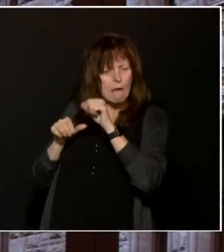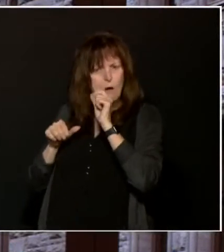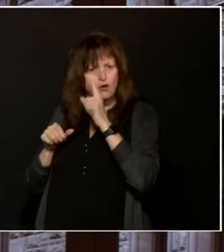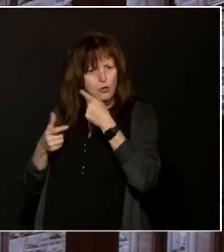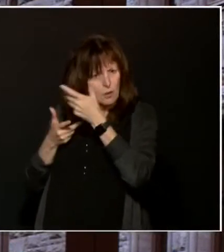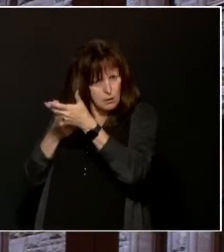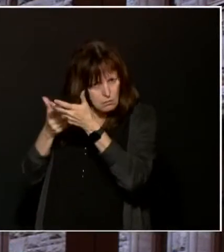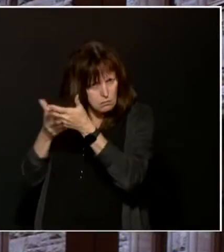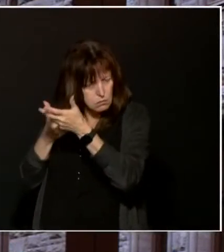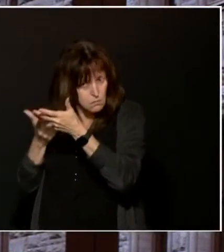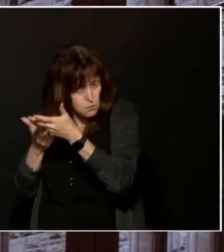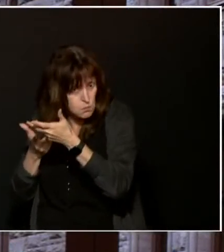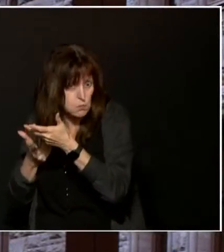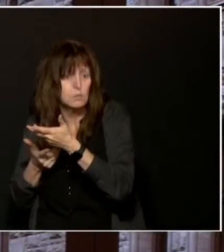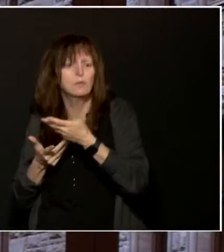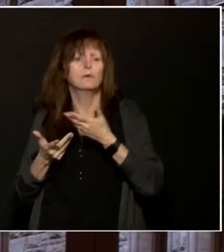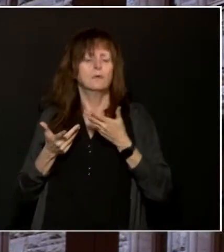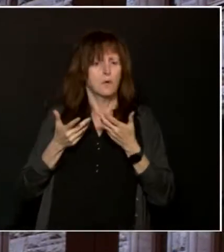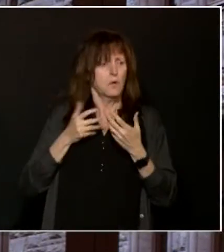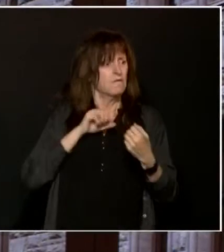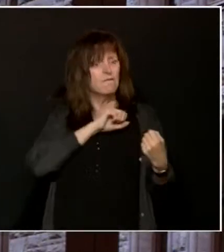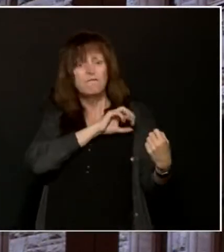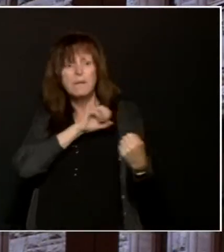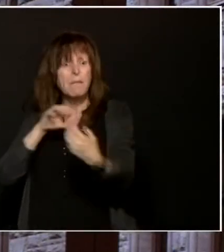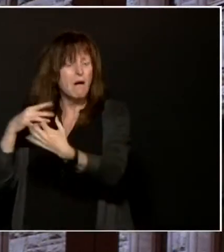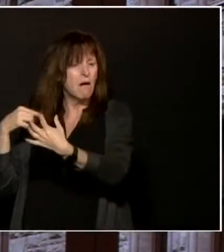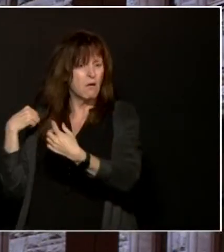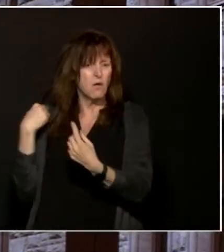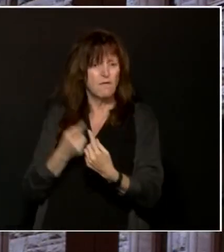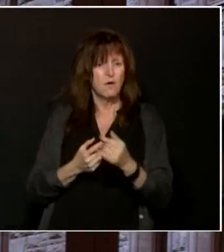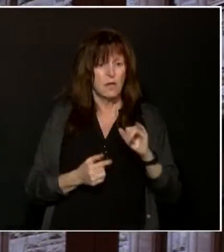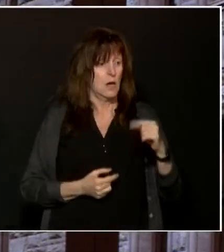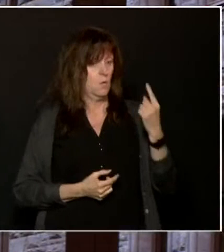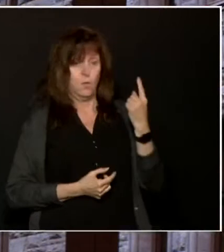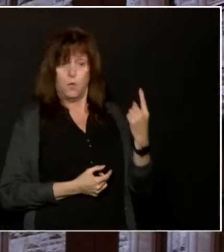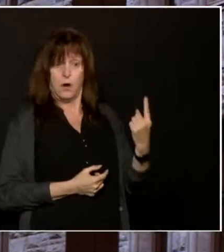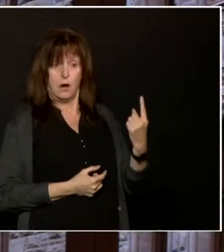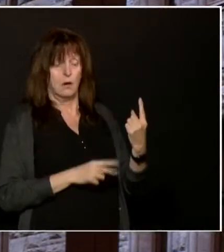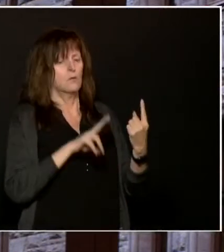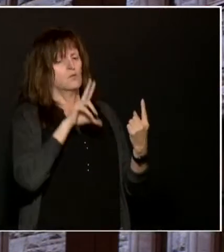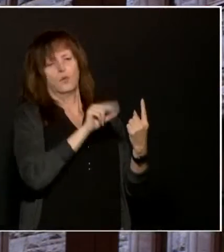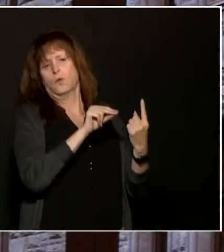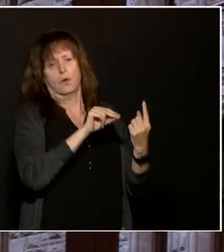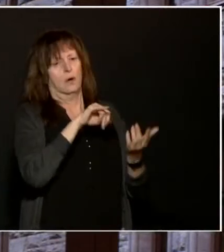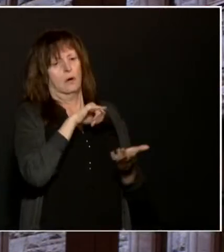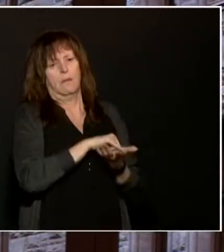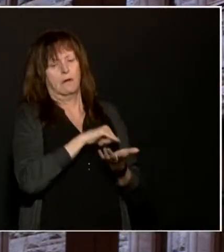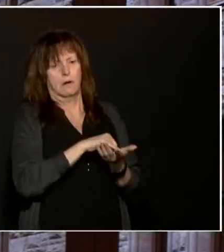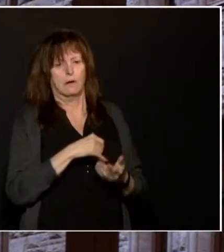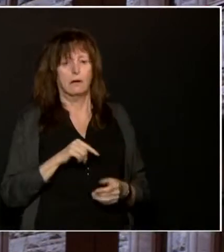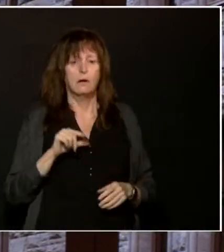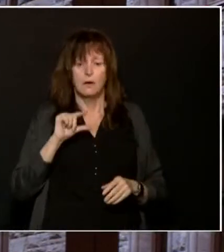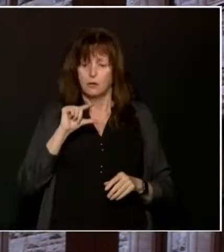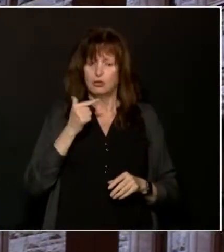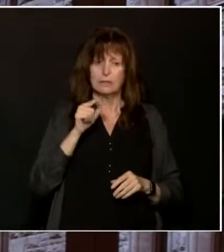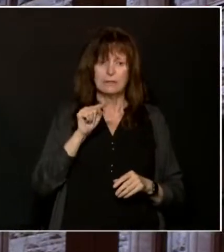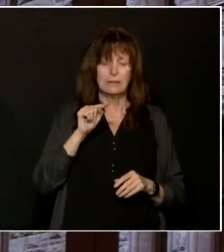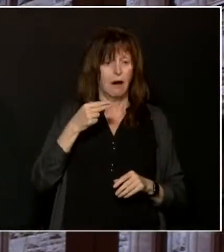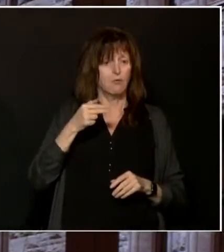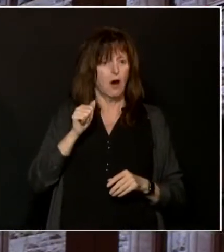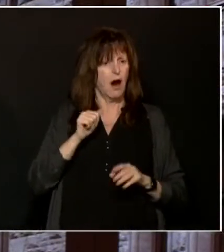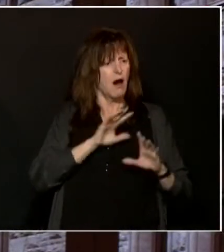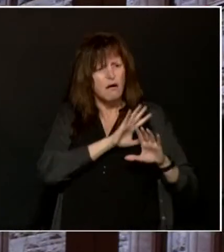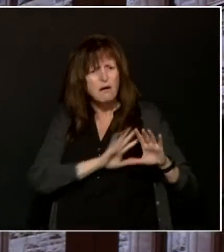But I can say that the feedback I had as of today, all the ones around the GTHA say they have can do the case contact management